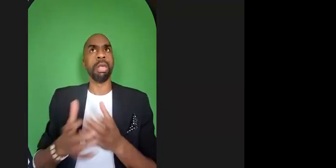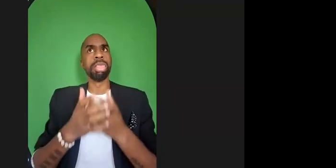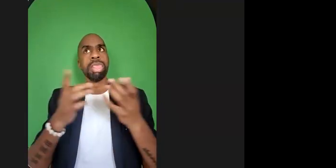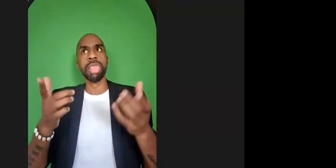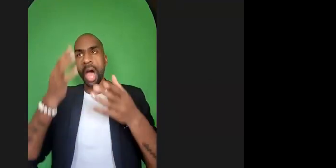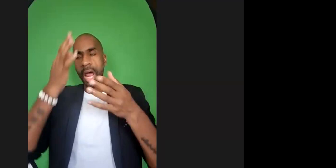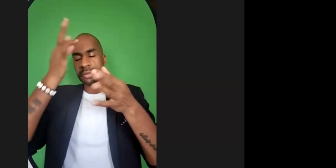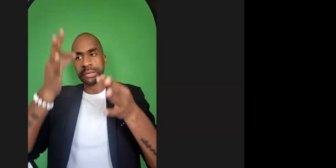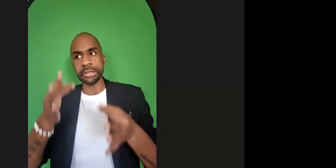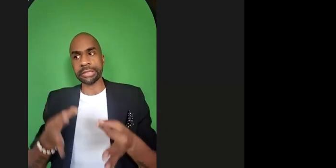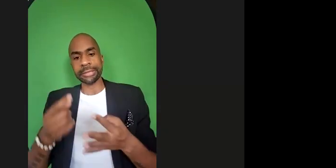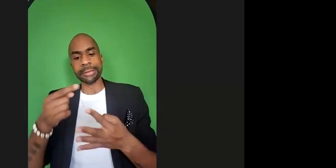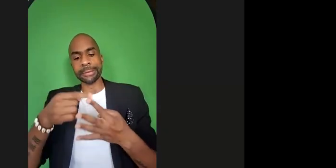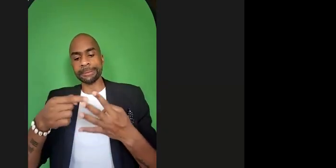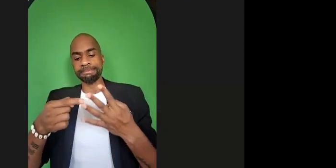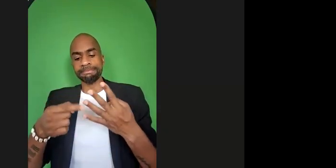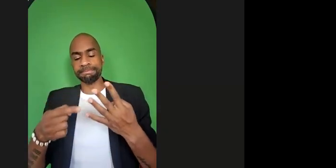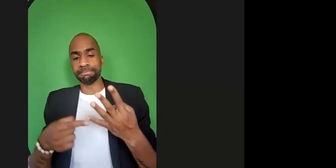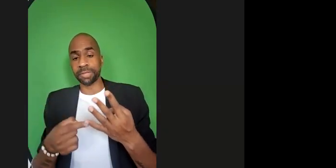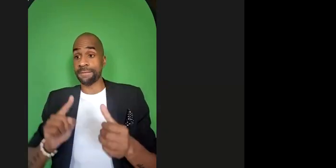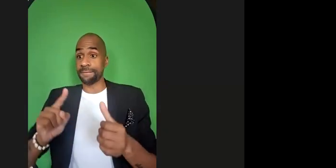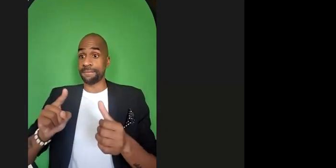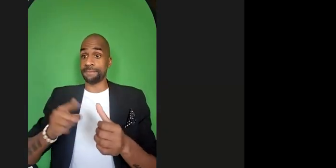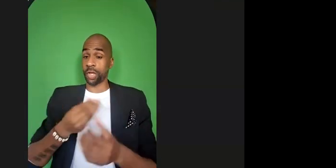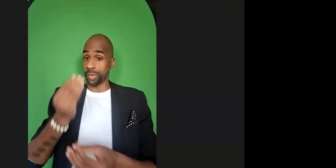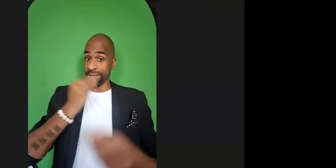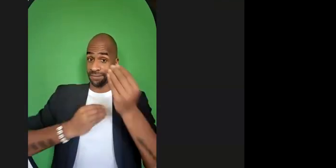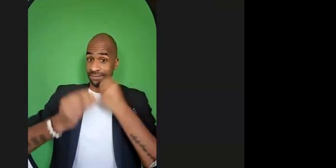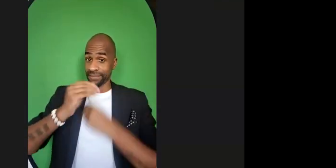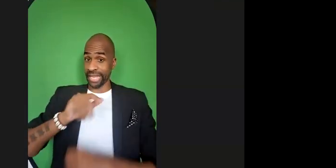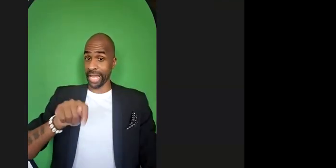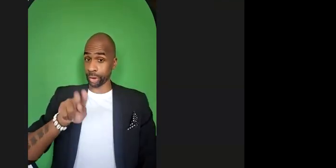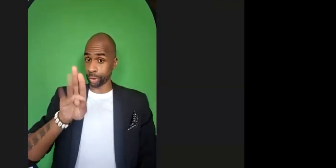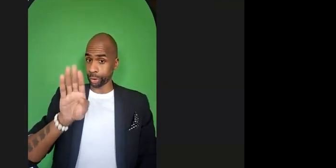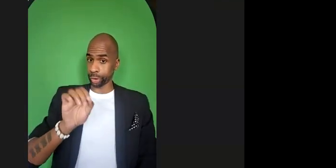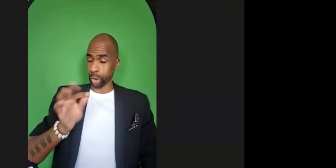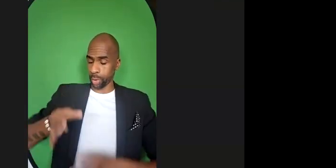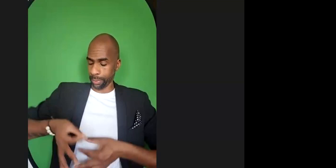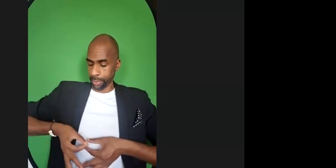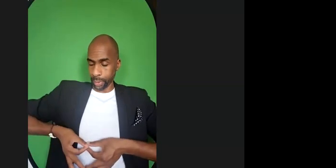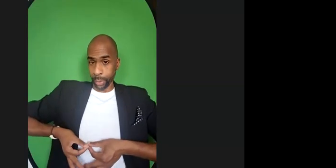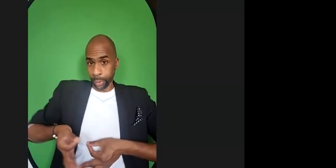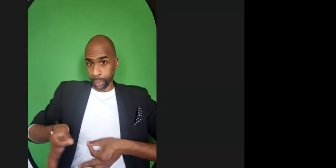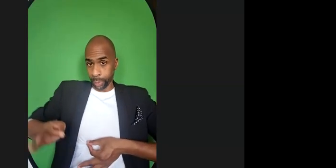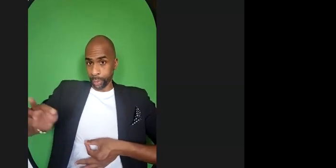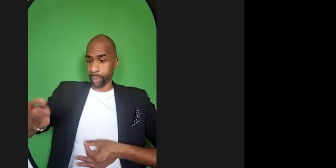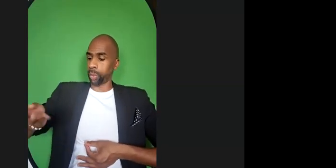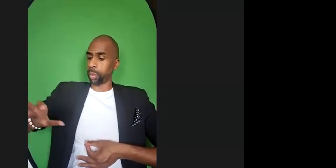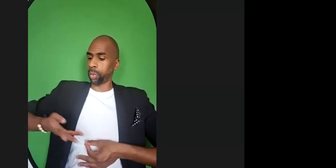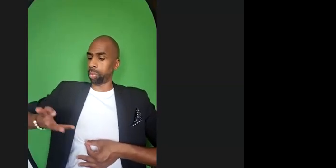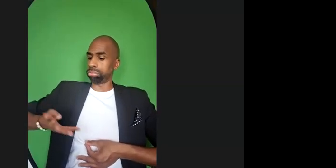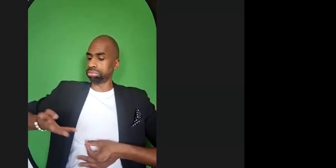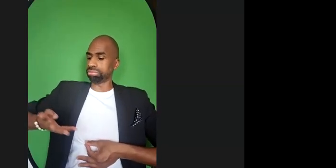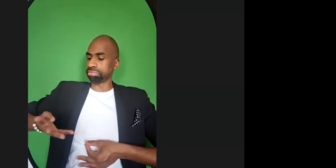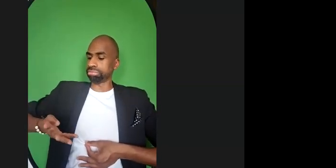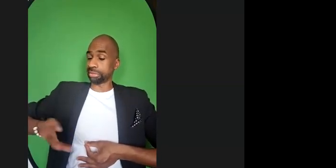the feeding tube piece first, because that often comes up earlier in the course of the illness, and then I'll get to the ventilator piece. But